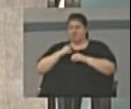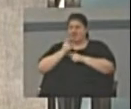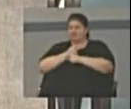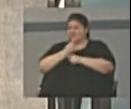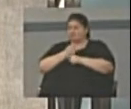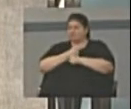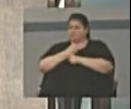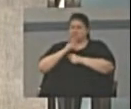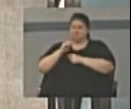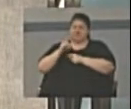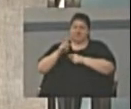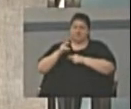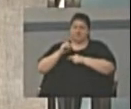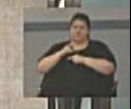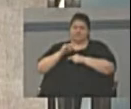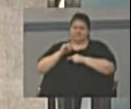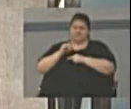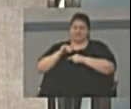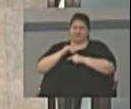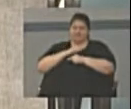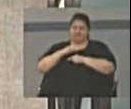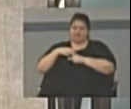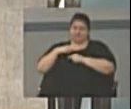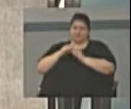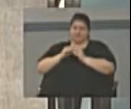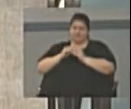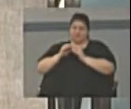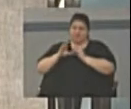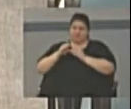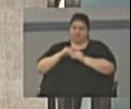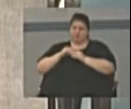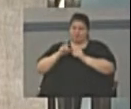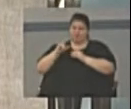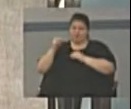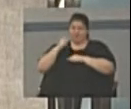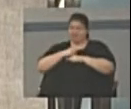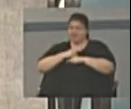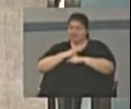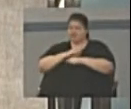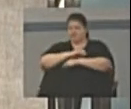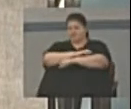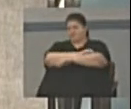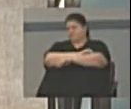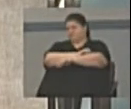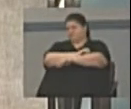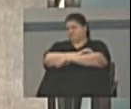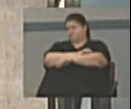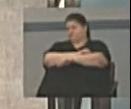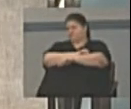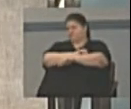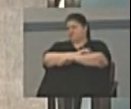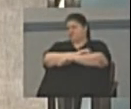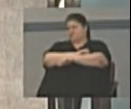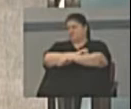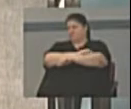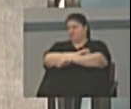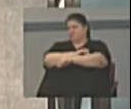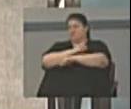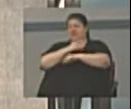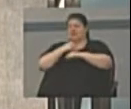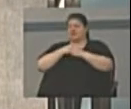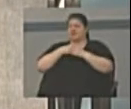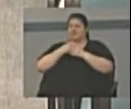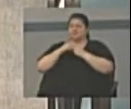council meeting held within 30 days of the executive order issued. And I'd like to suggest that the